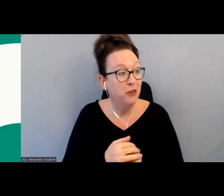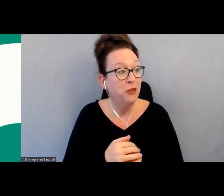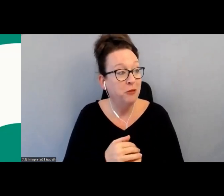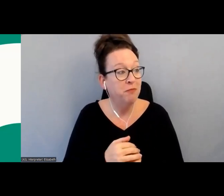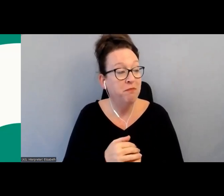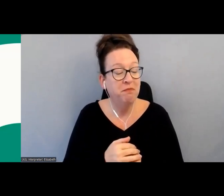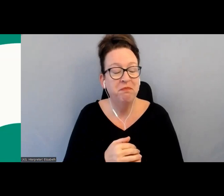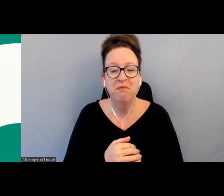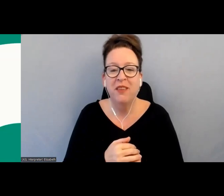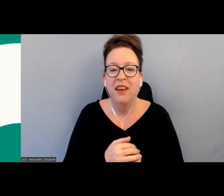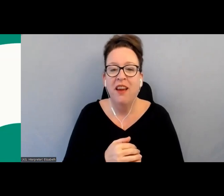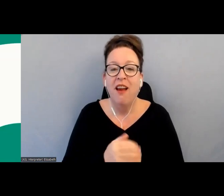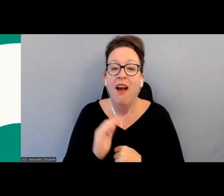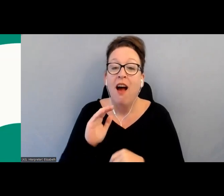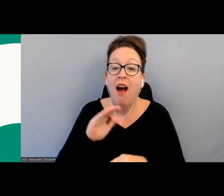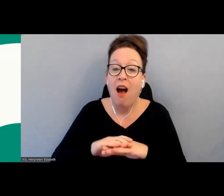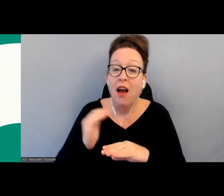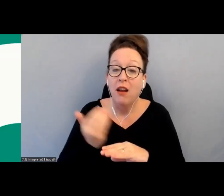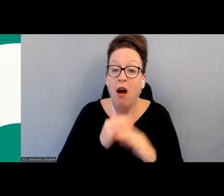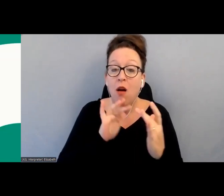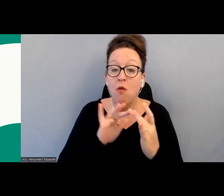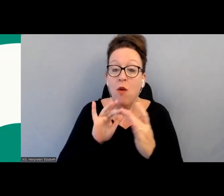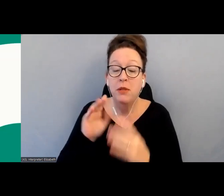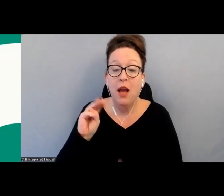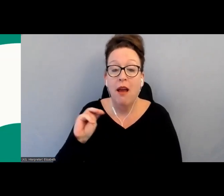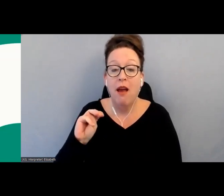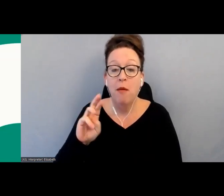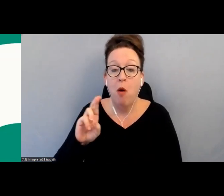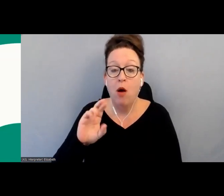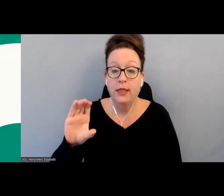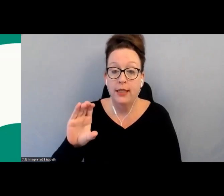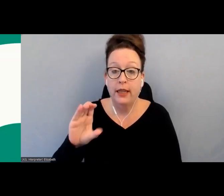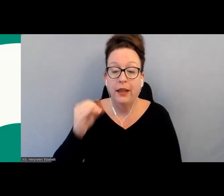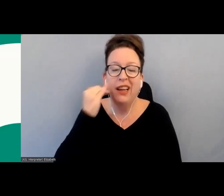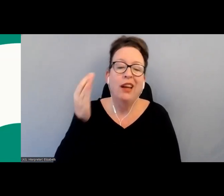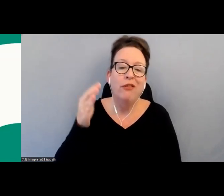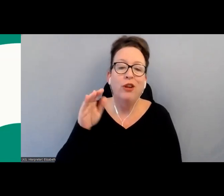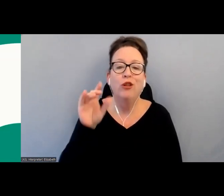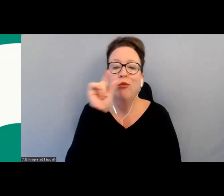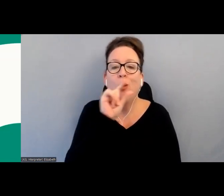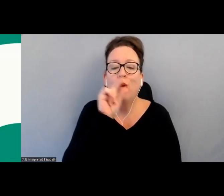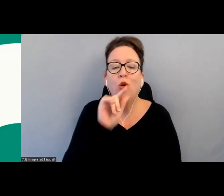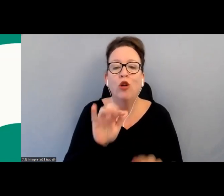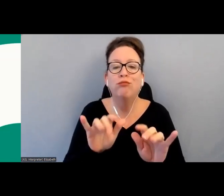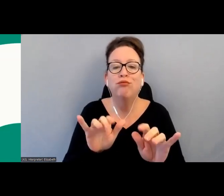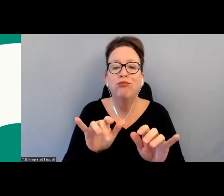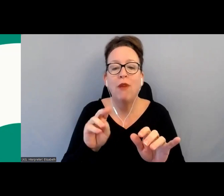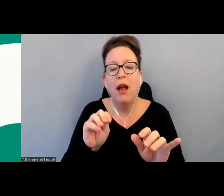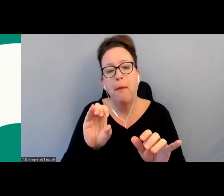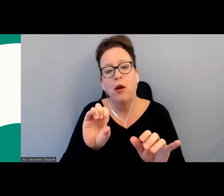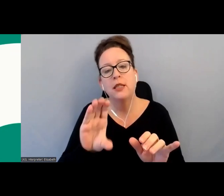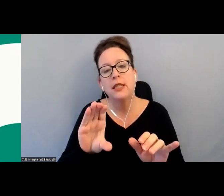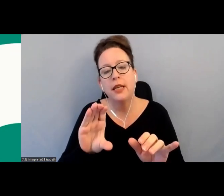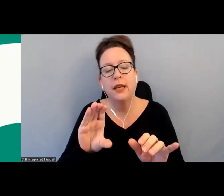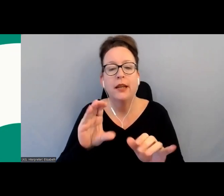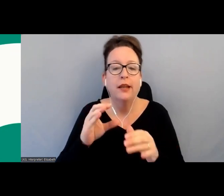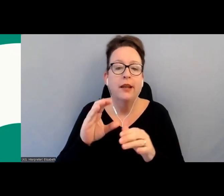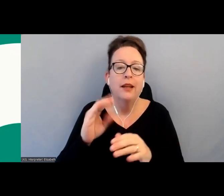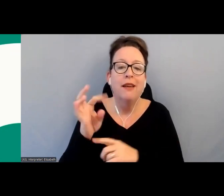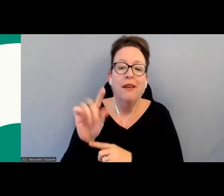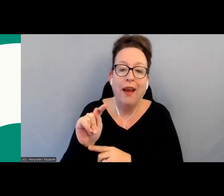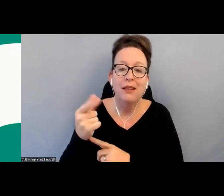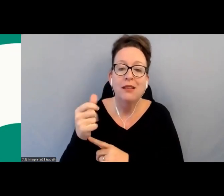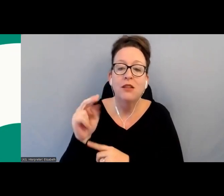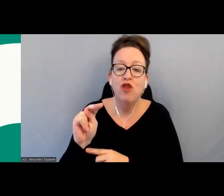we have on the MRC webpage, or if you just Google MRC Next Gen Careers, that'll bring you to our